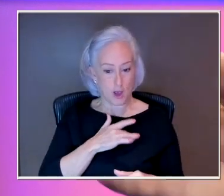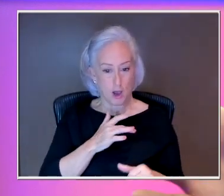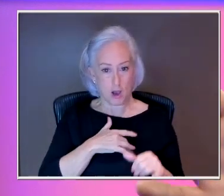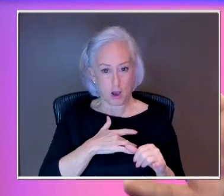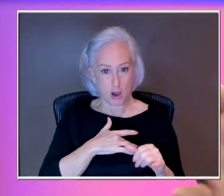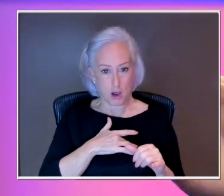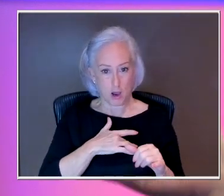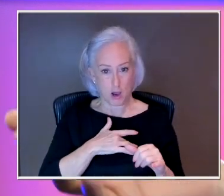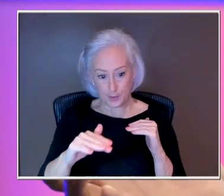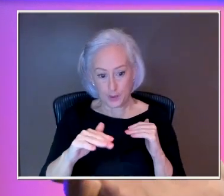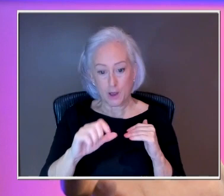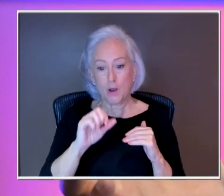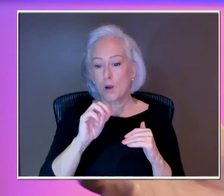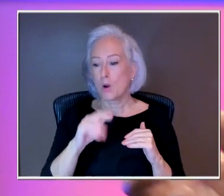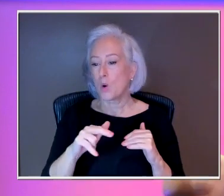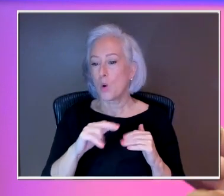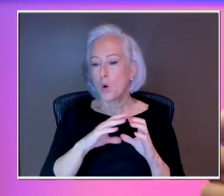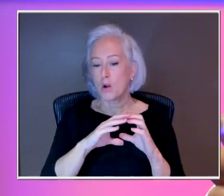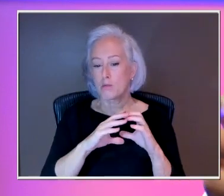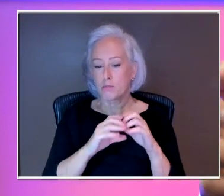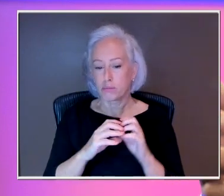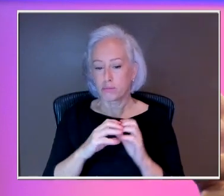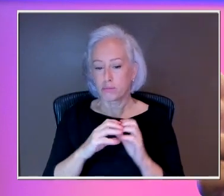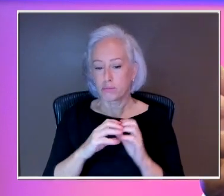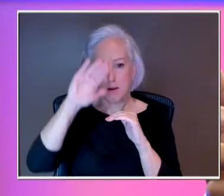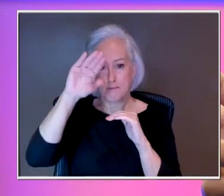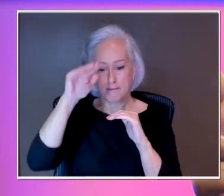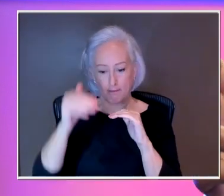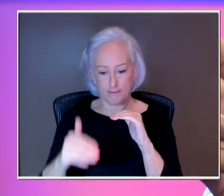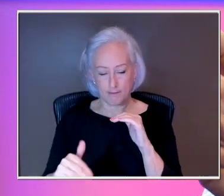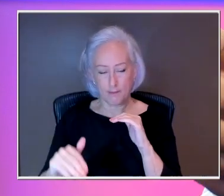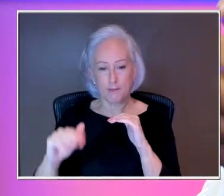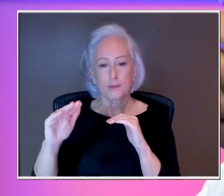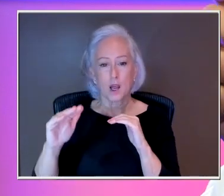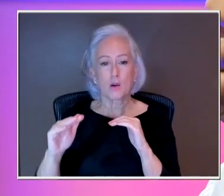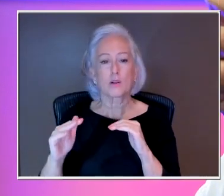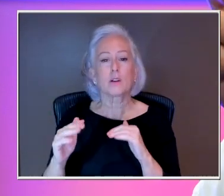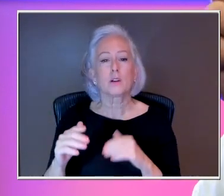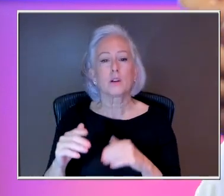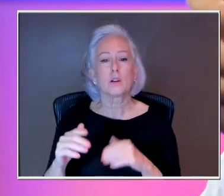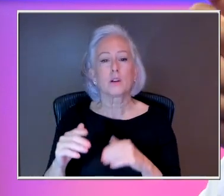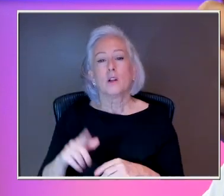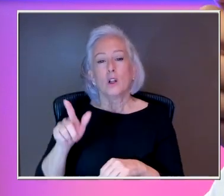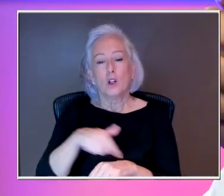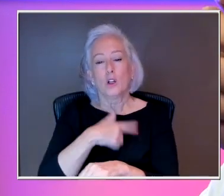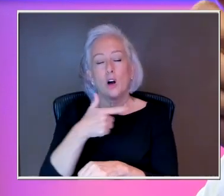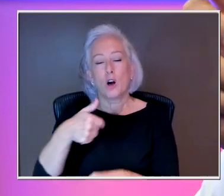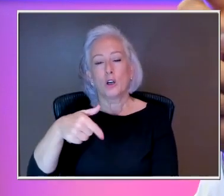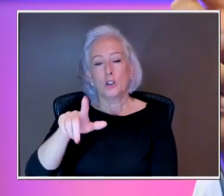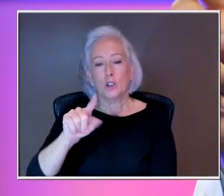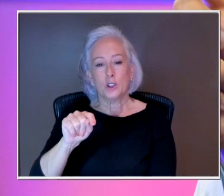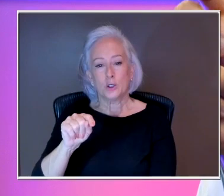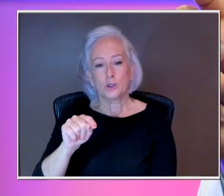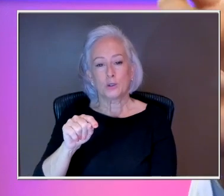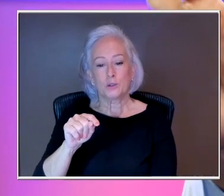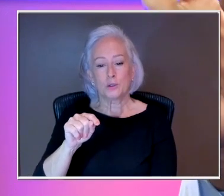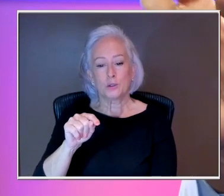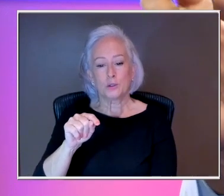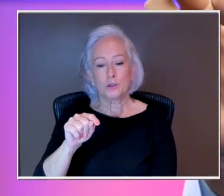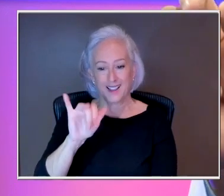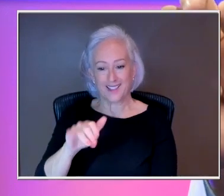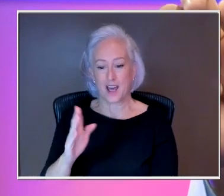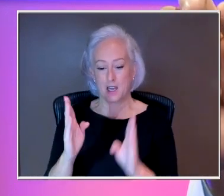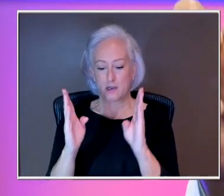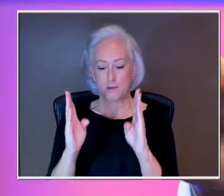those different heart rates appropriately, okay? So what happens with long QT syndrome is that segment is supposed to